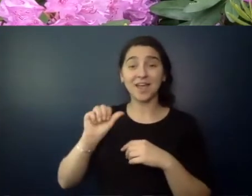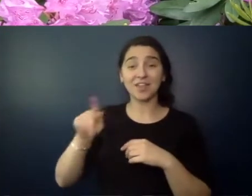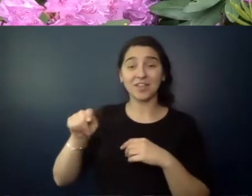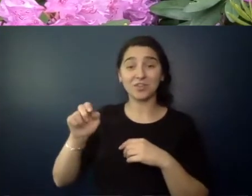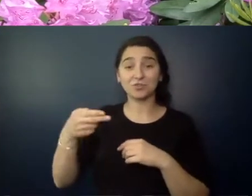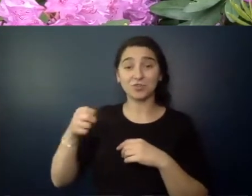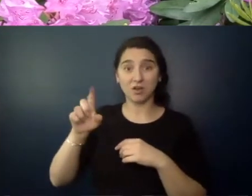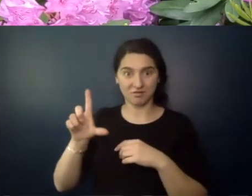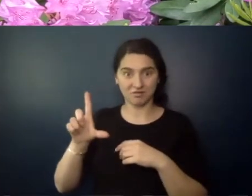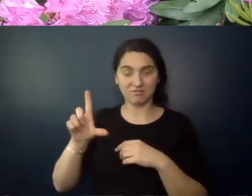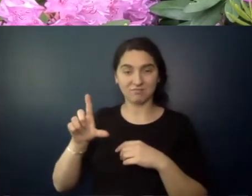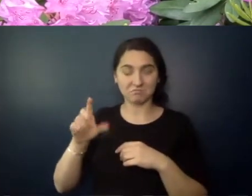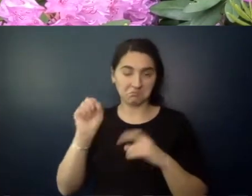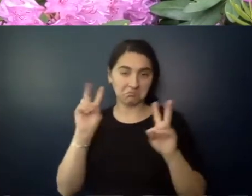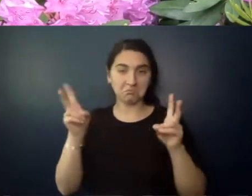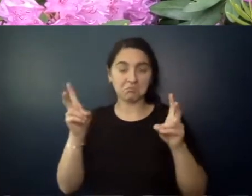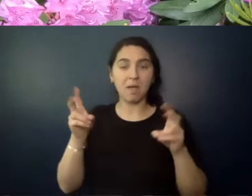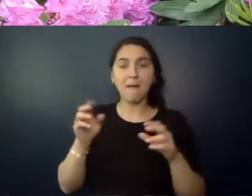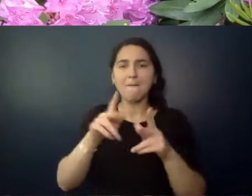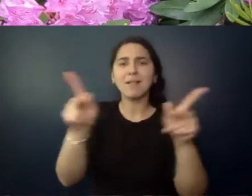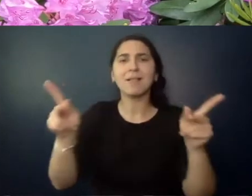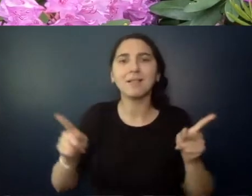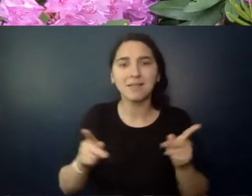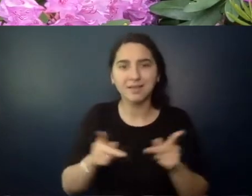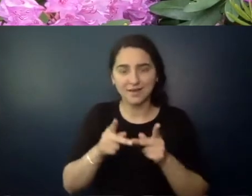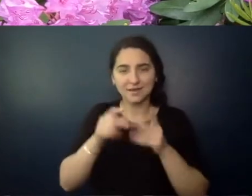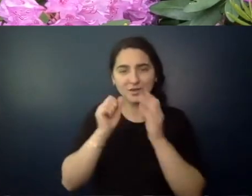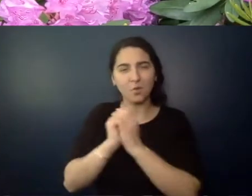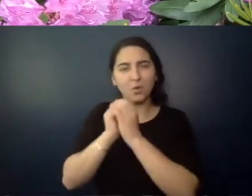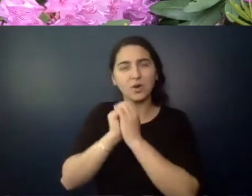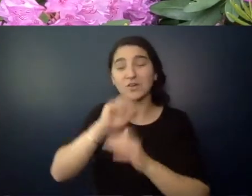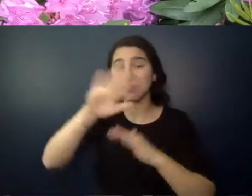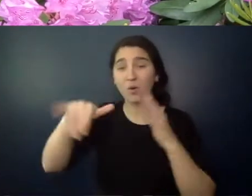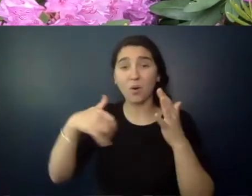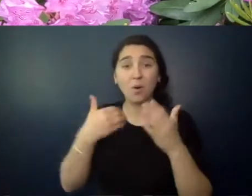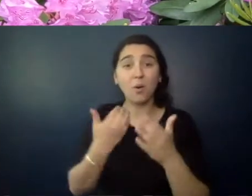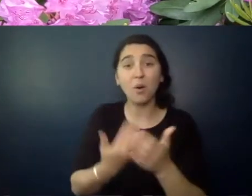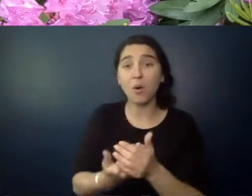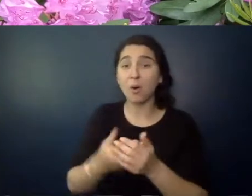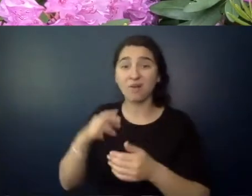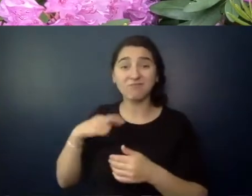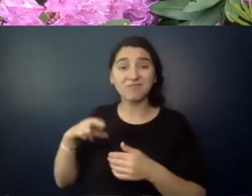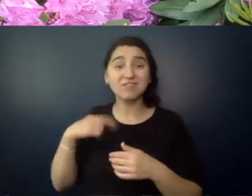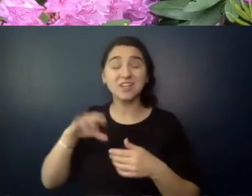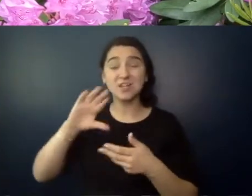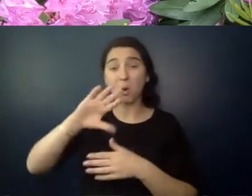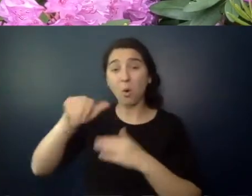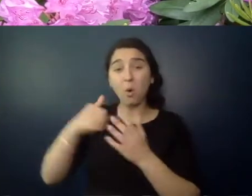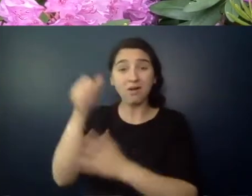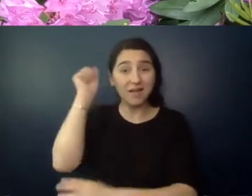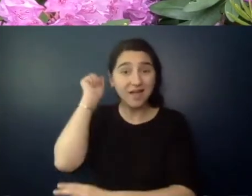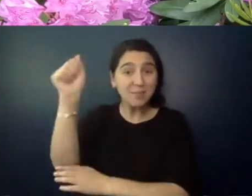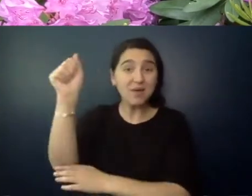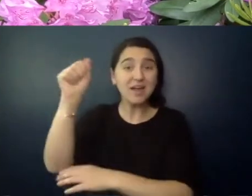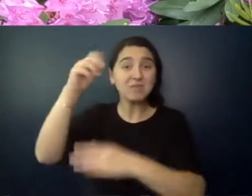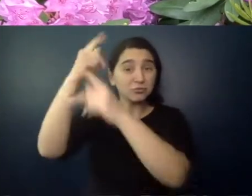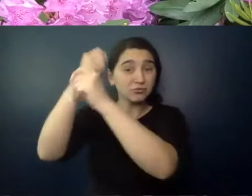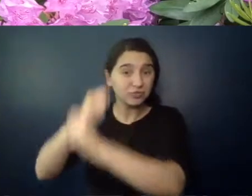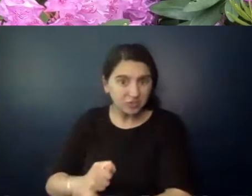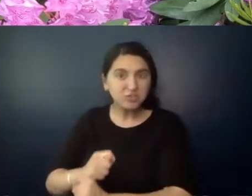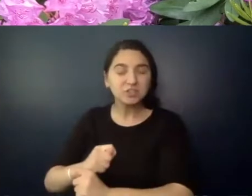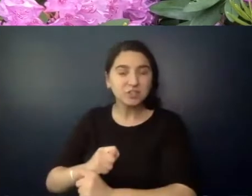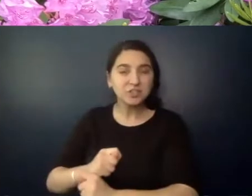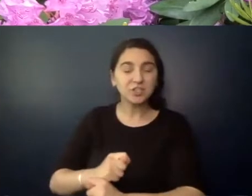Peace Cathedral. And it is a place of worship for the Abrahamic traditions, Jews, Christians, and